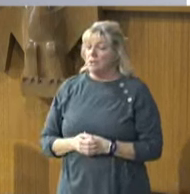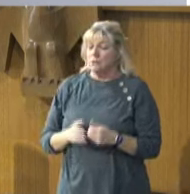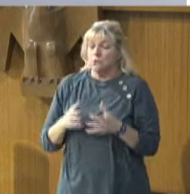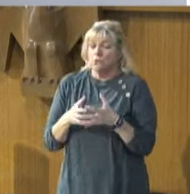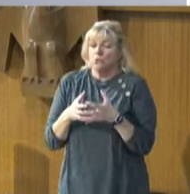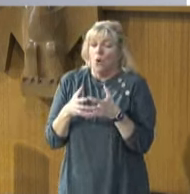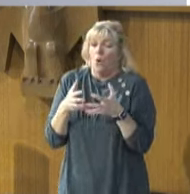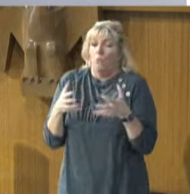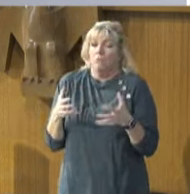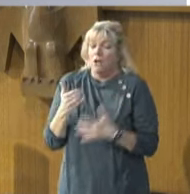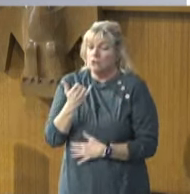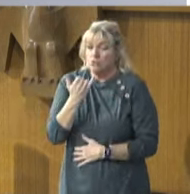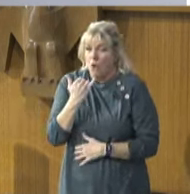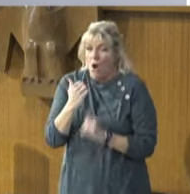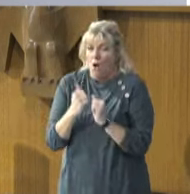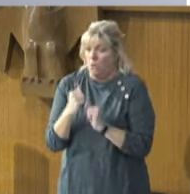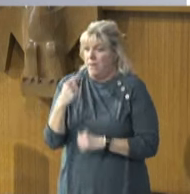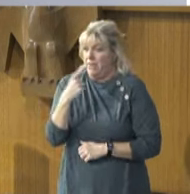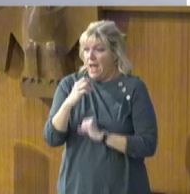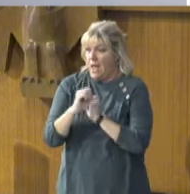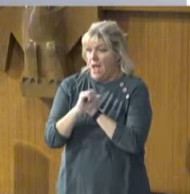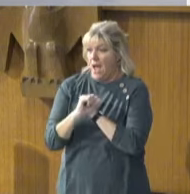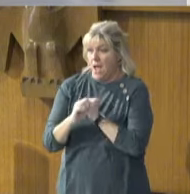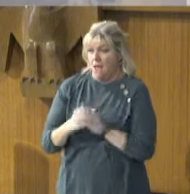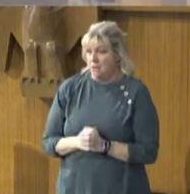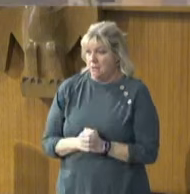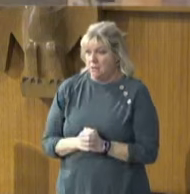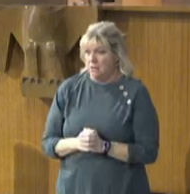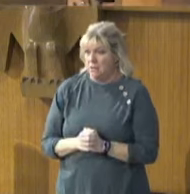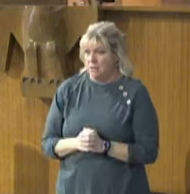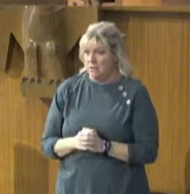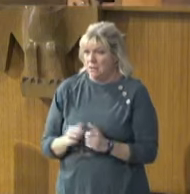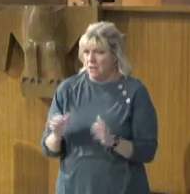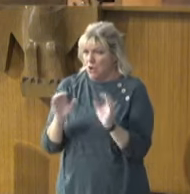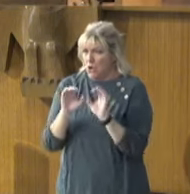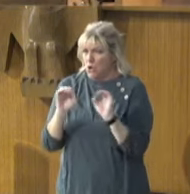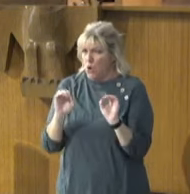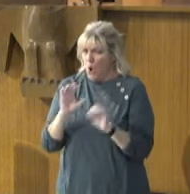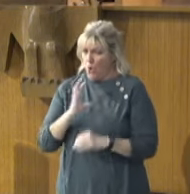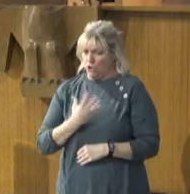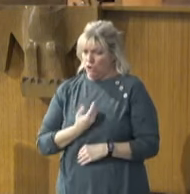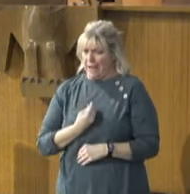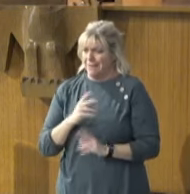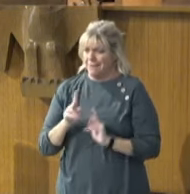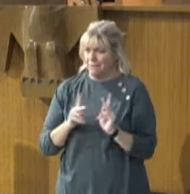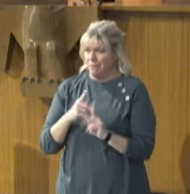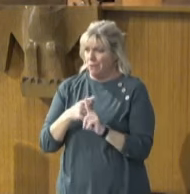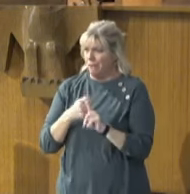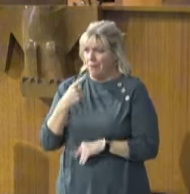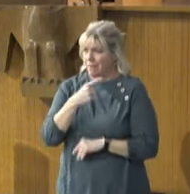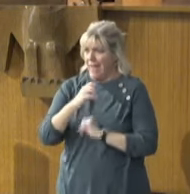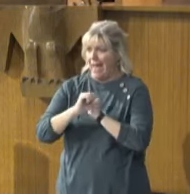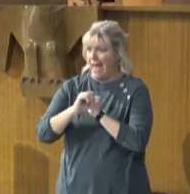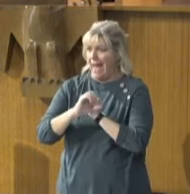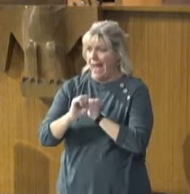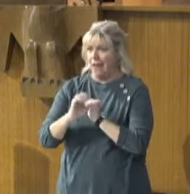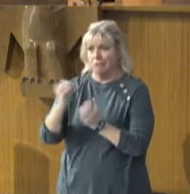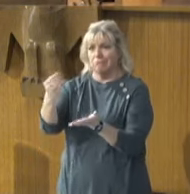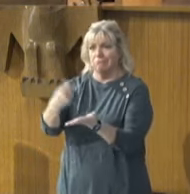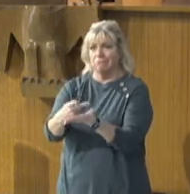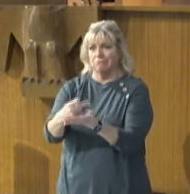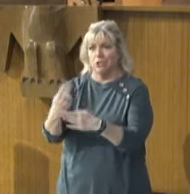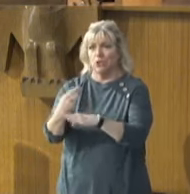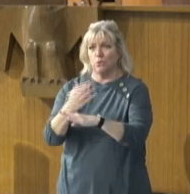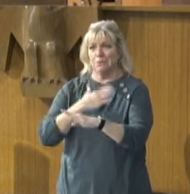with this ad. First, among many issues, none of the transgender individuals in the ad gave permission for their images to